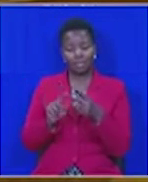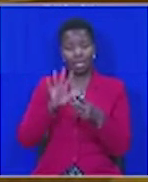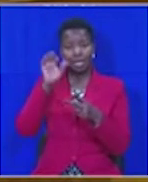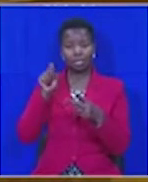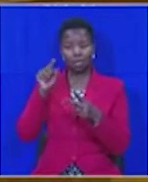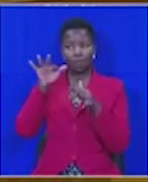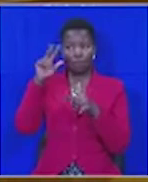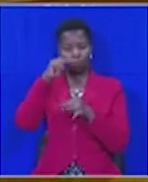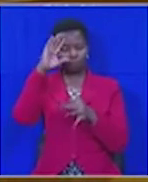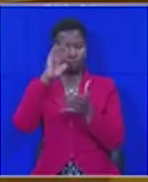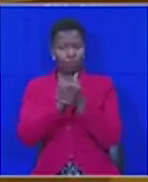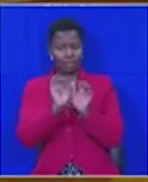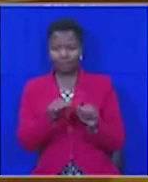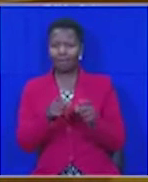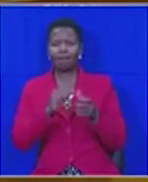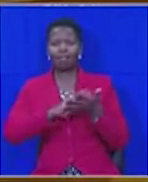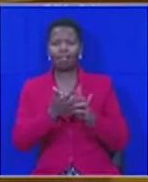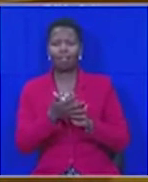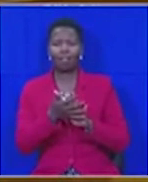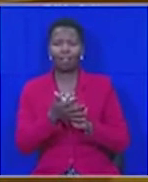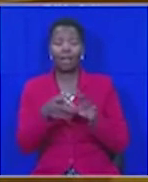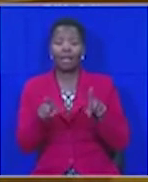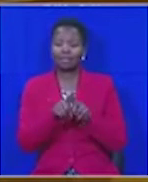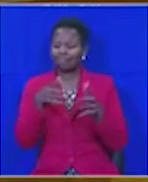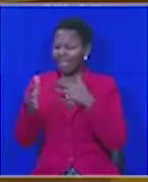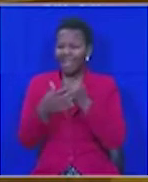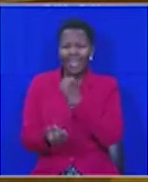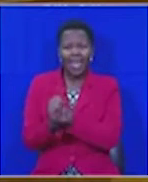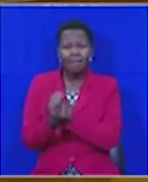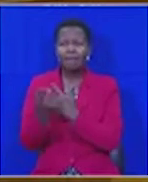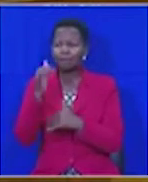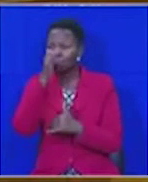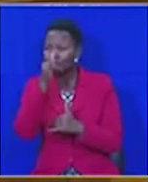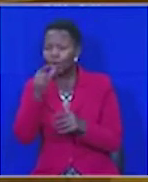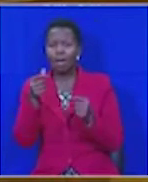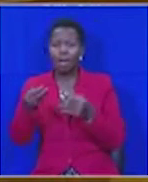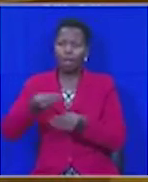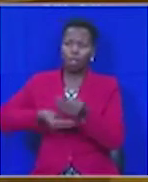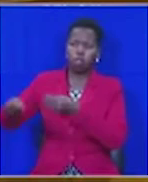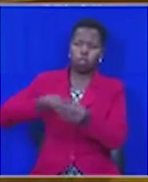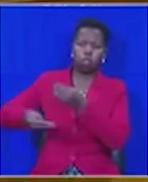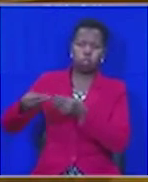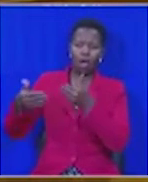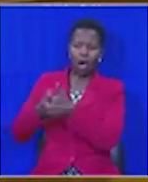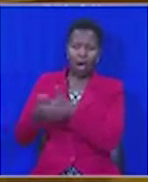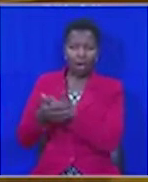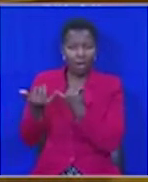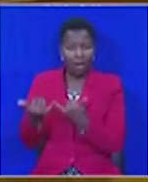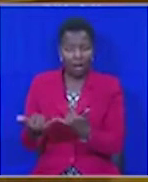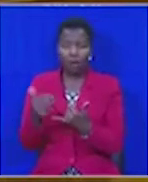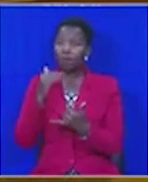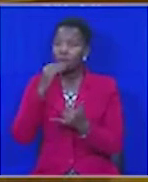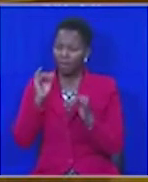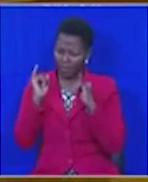If left unchecked, financial crimes, like any other crime, and illicit financial flows will chip away at the core of our